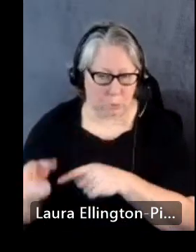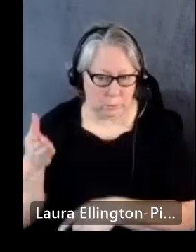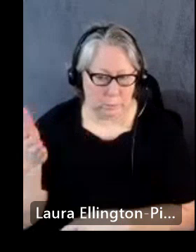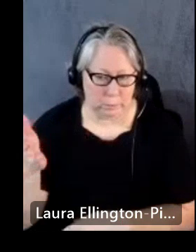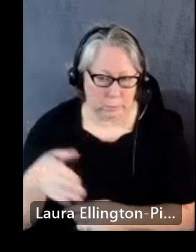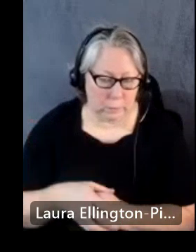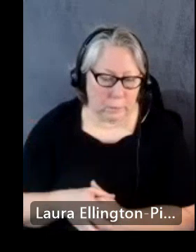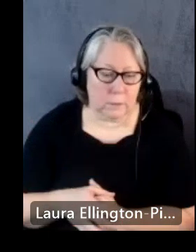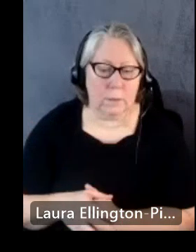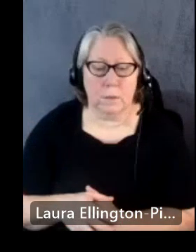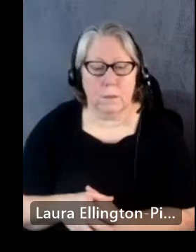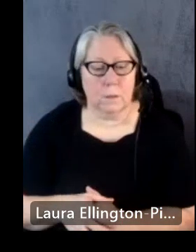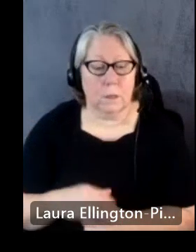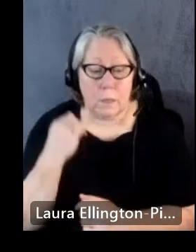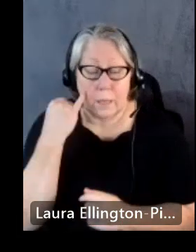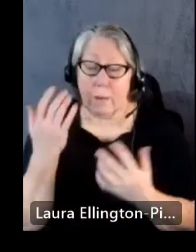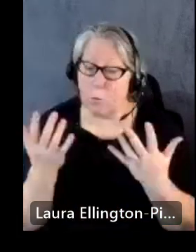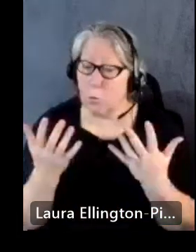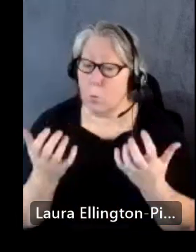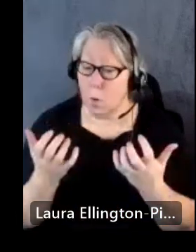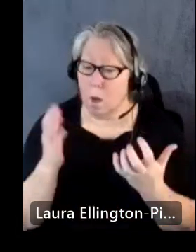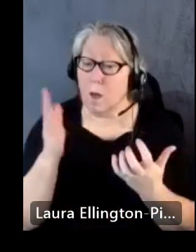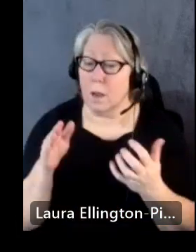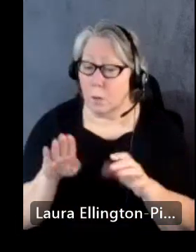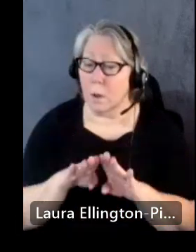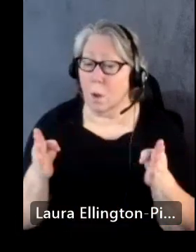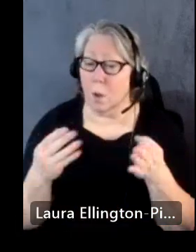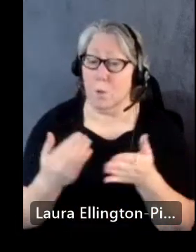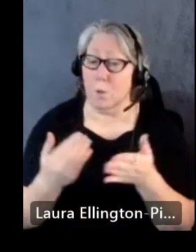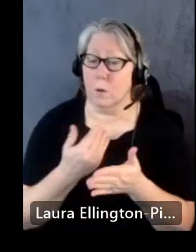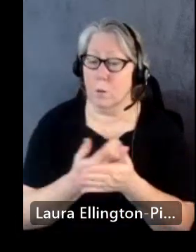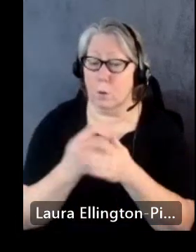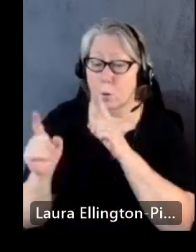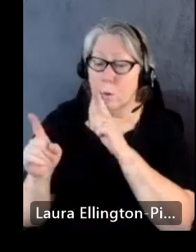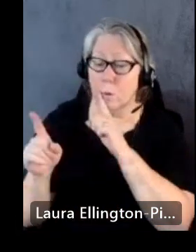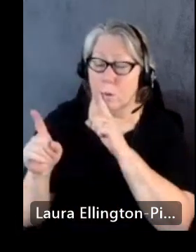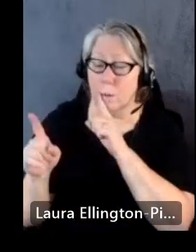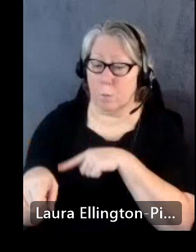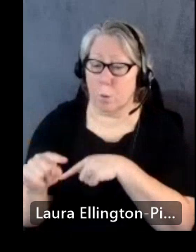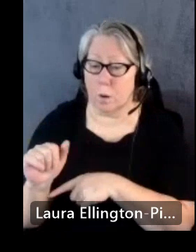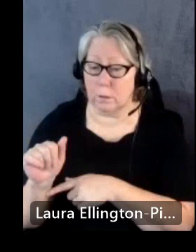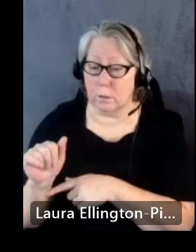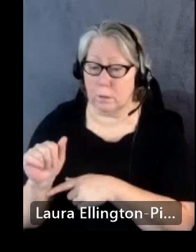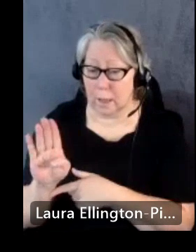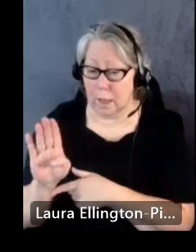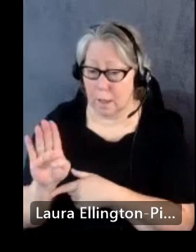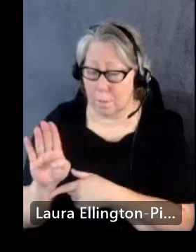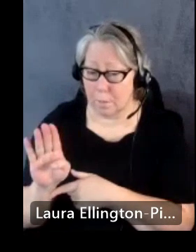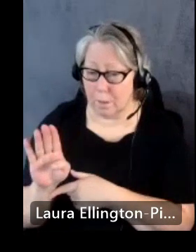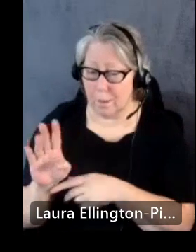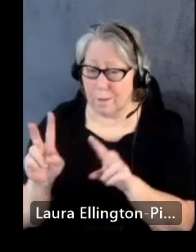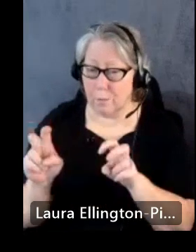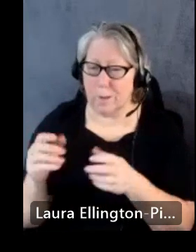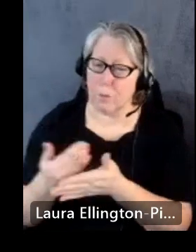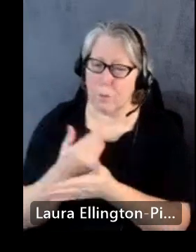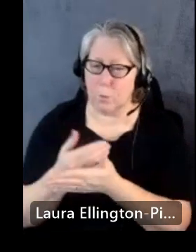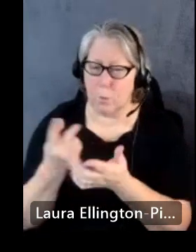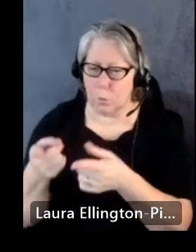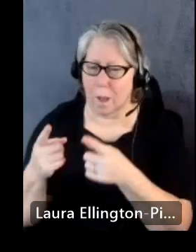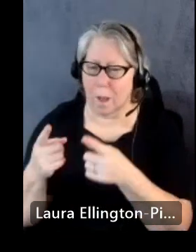And yeah, if you want to, it'll open up a new reporting tab so you can create a new instance browser so you can have your